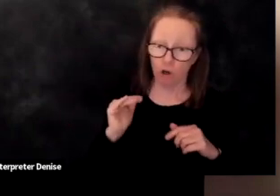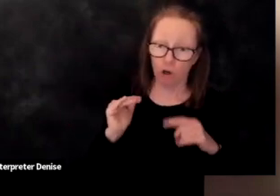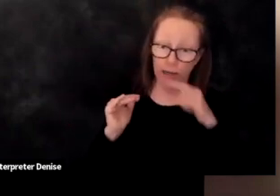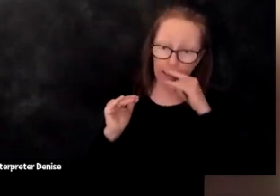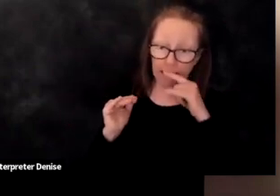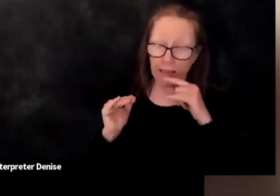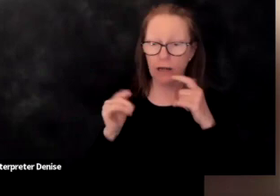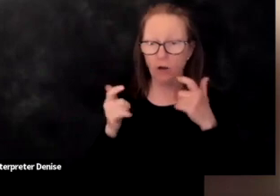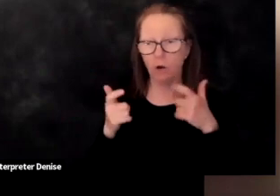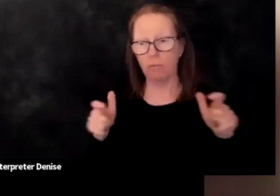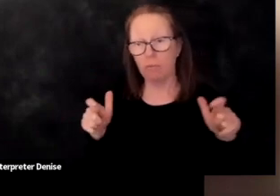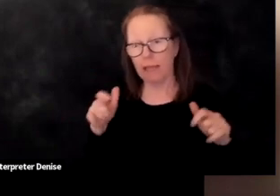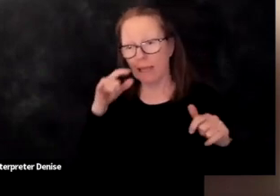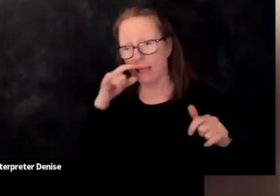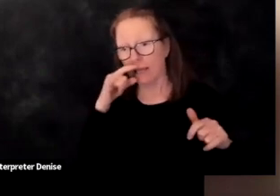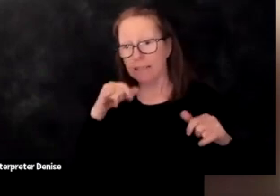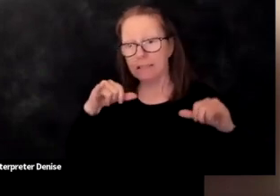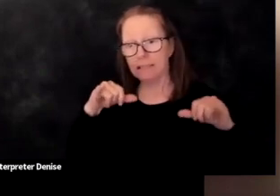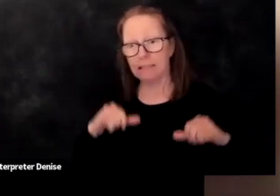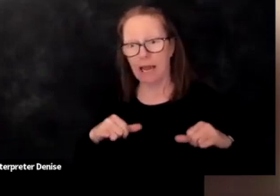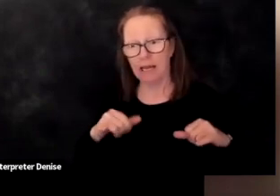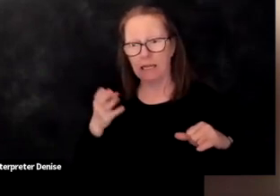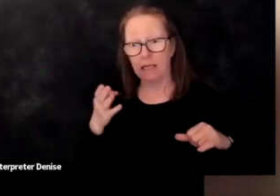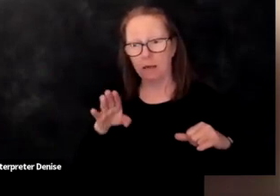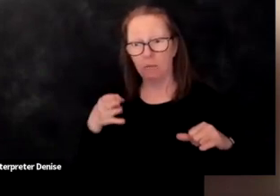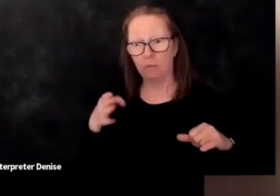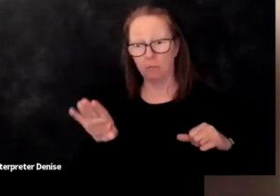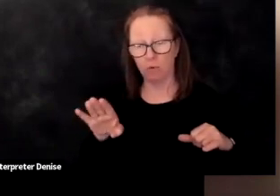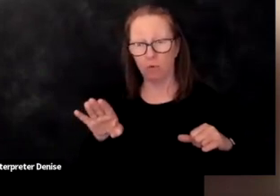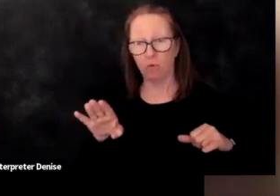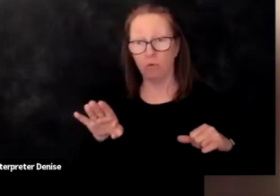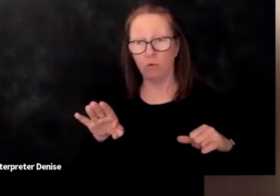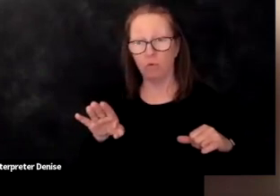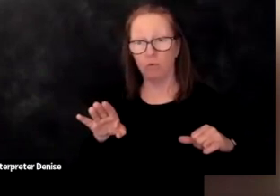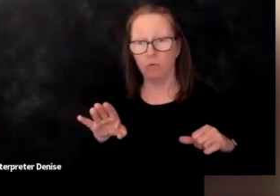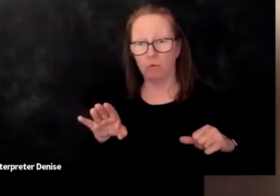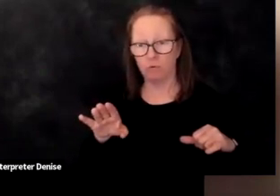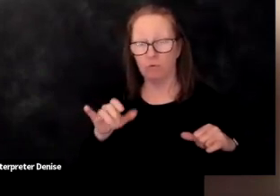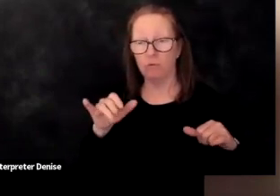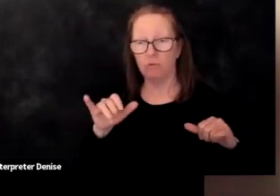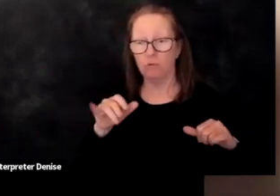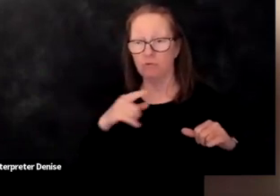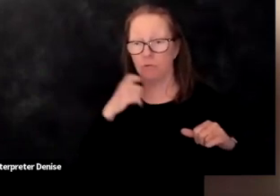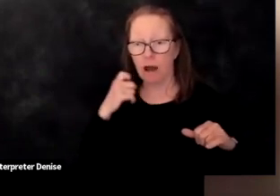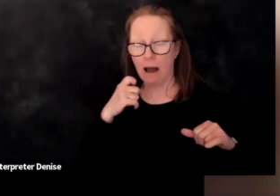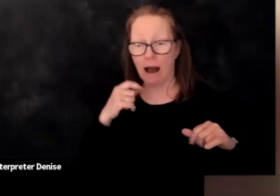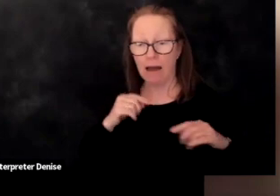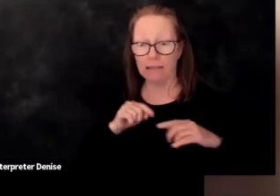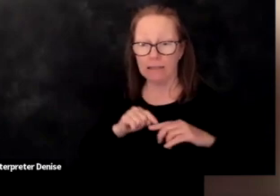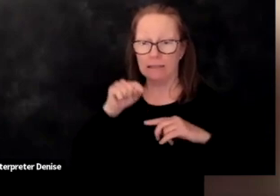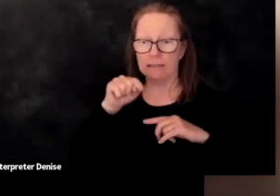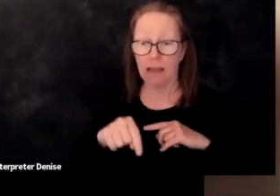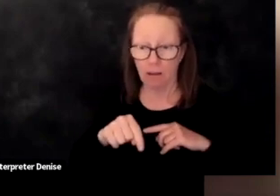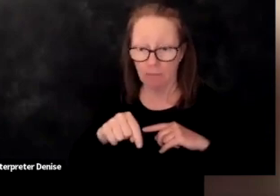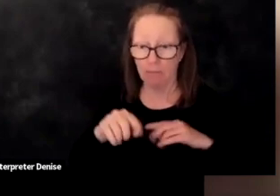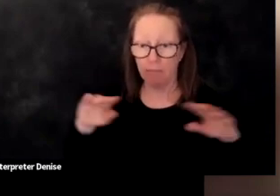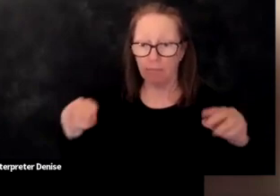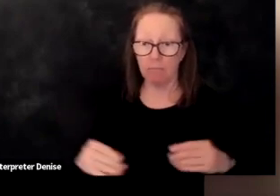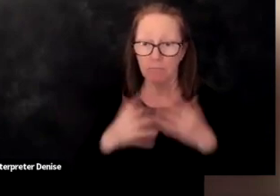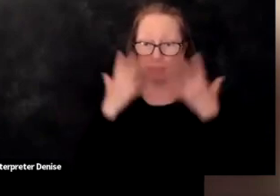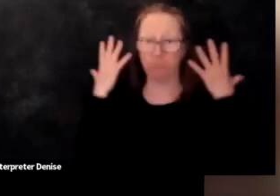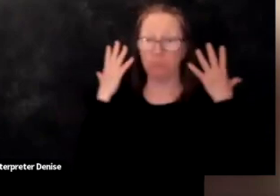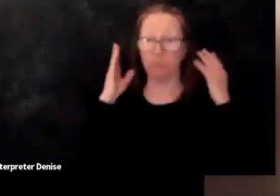blue, you'll be dry. You step over the line, you'll be wet when the sprays start going. So it's a good question.